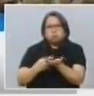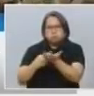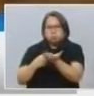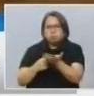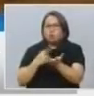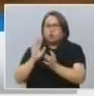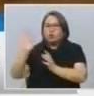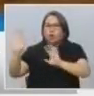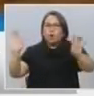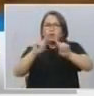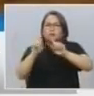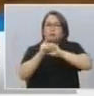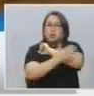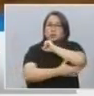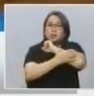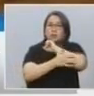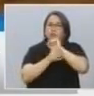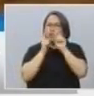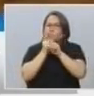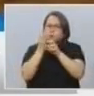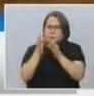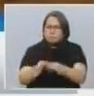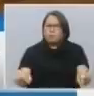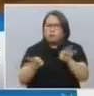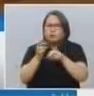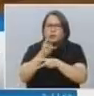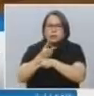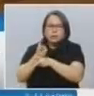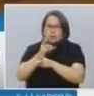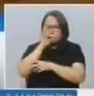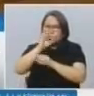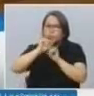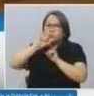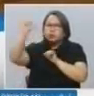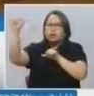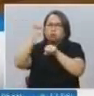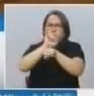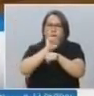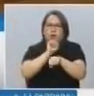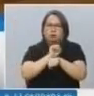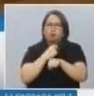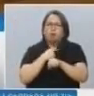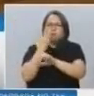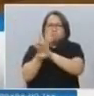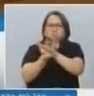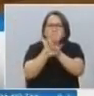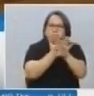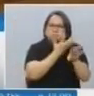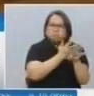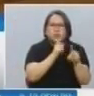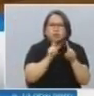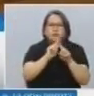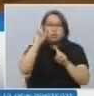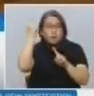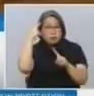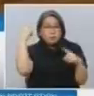host nations to ensure the welfare of our countrymen. I appeal to all host governments to